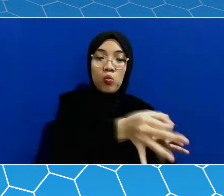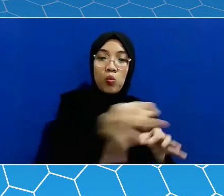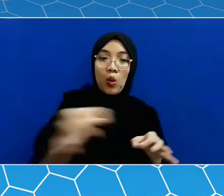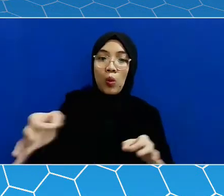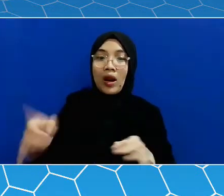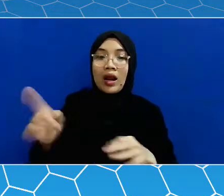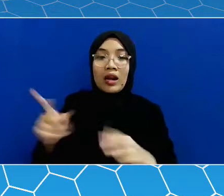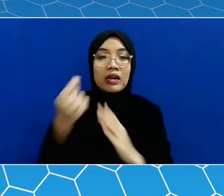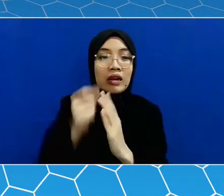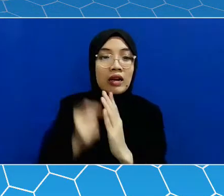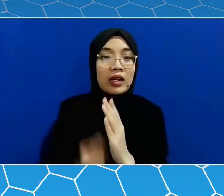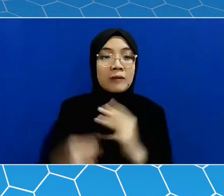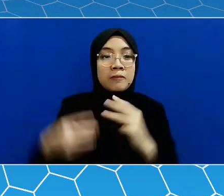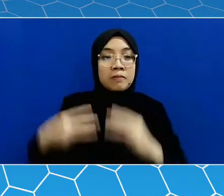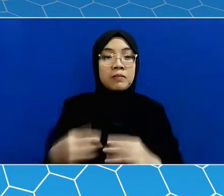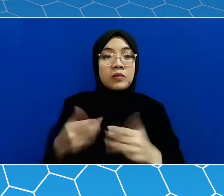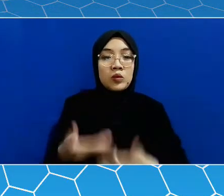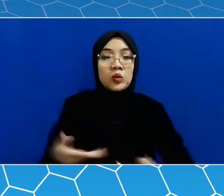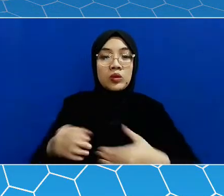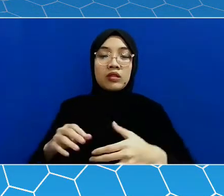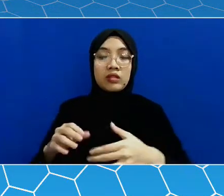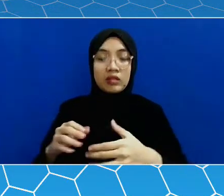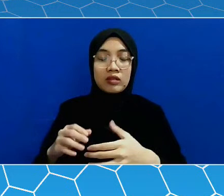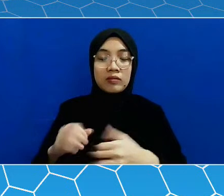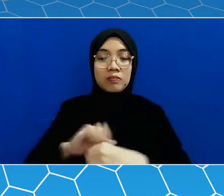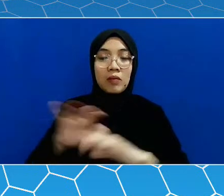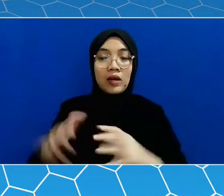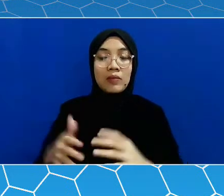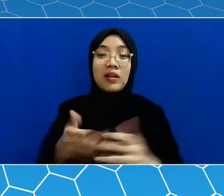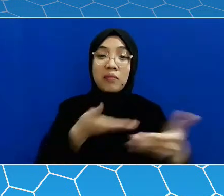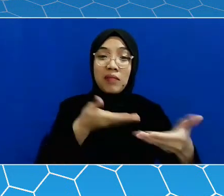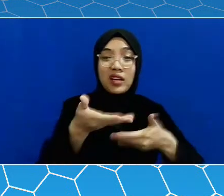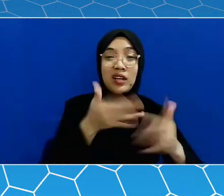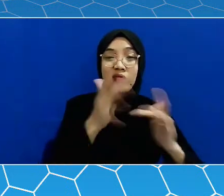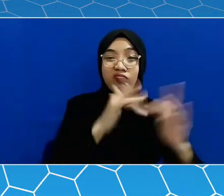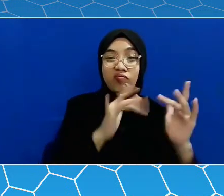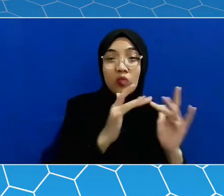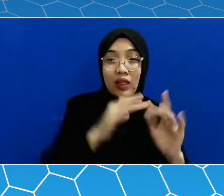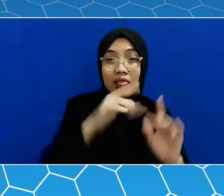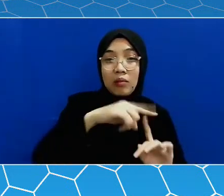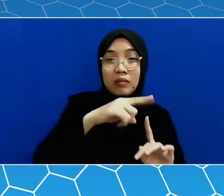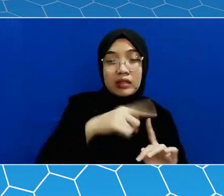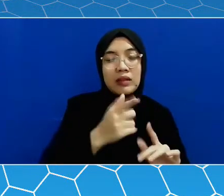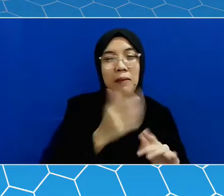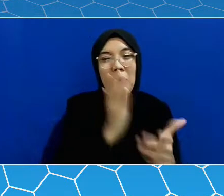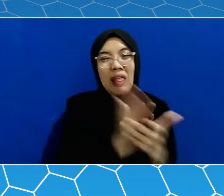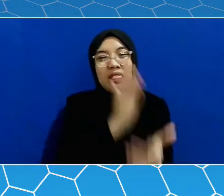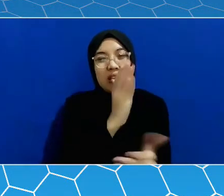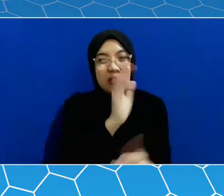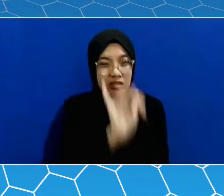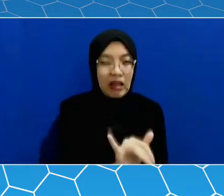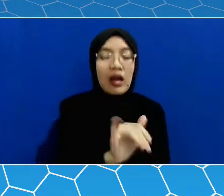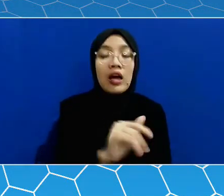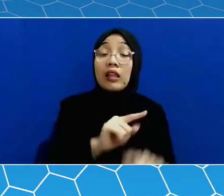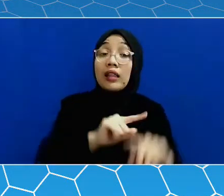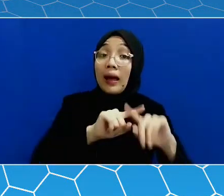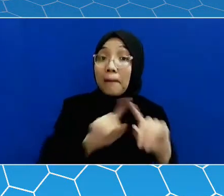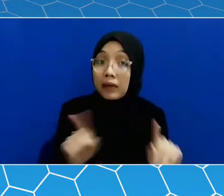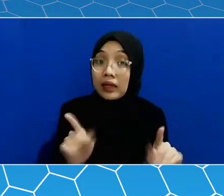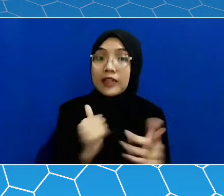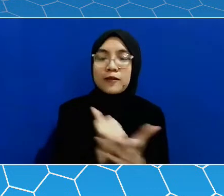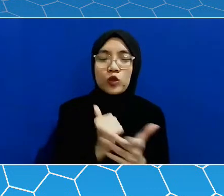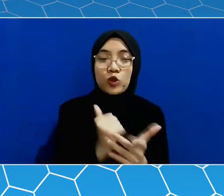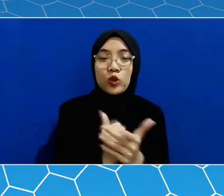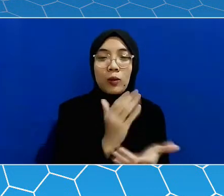these limitations, but the implication is not to harm the patient, especially failing to identify the potential red flags,